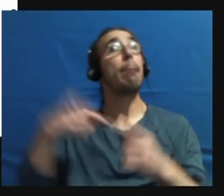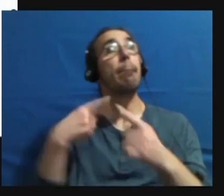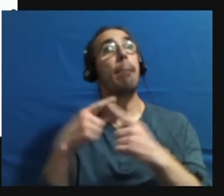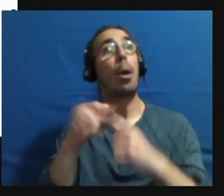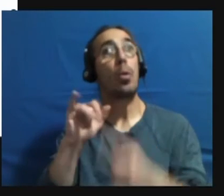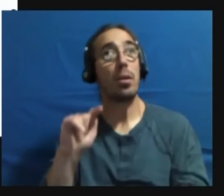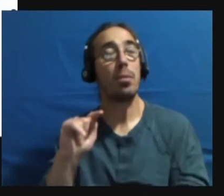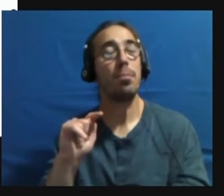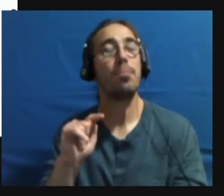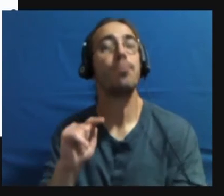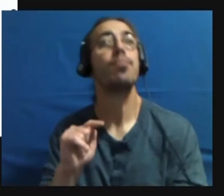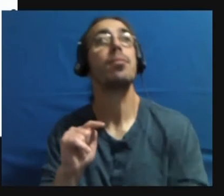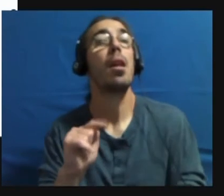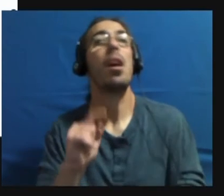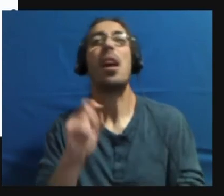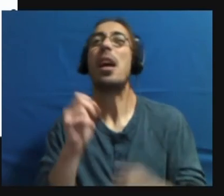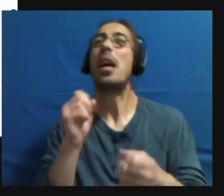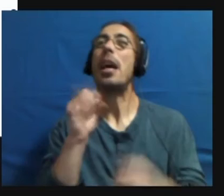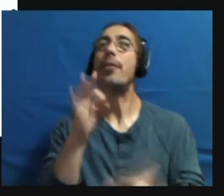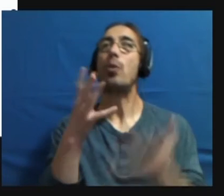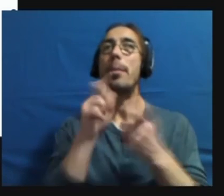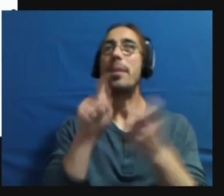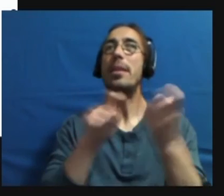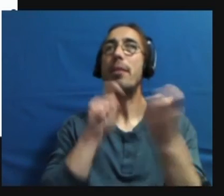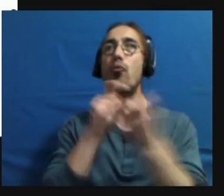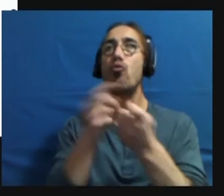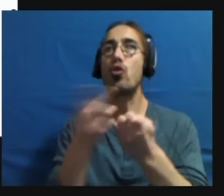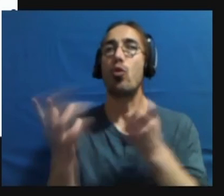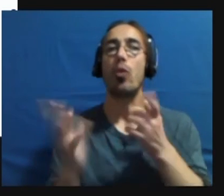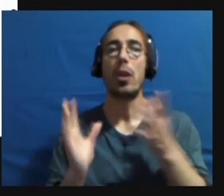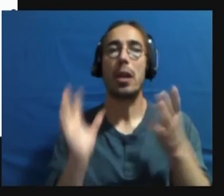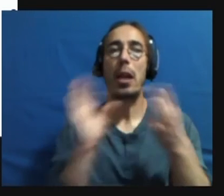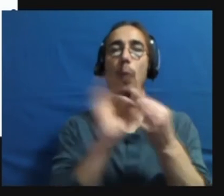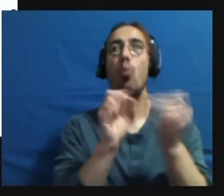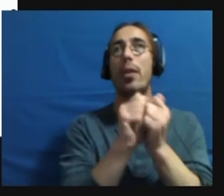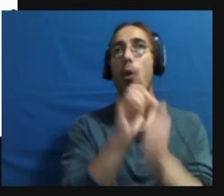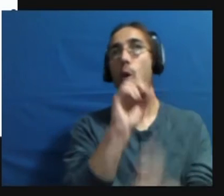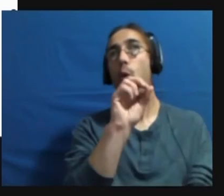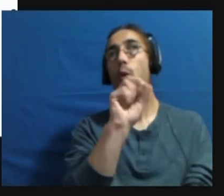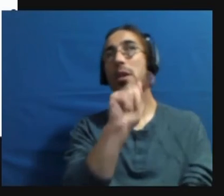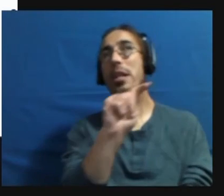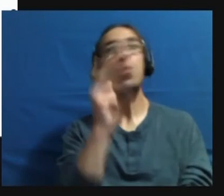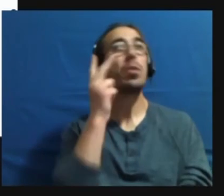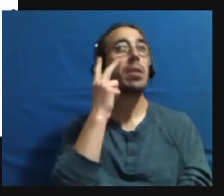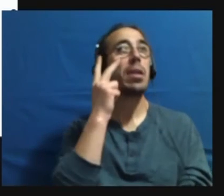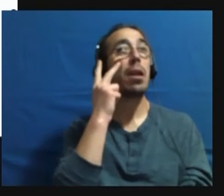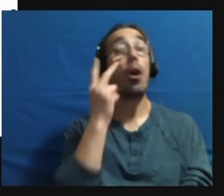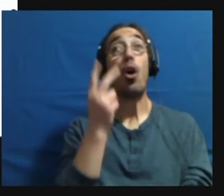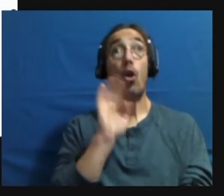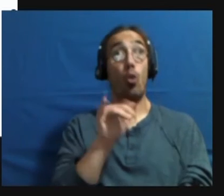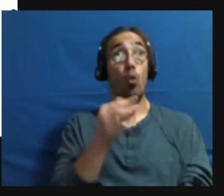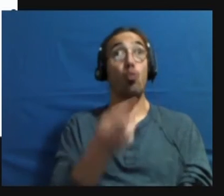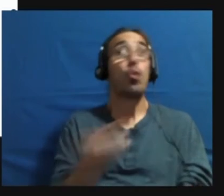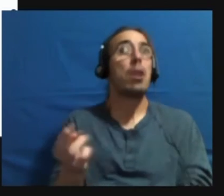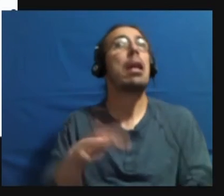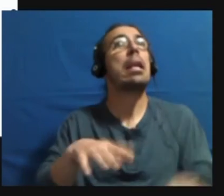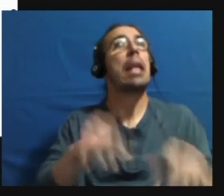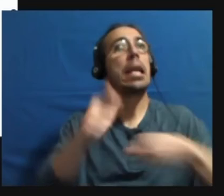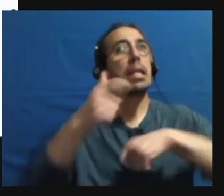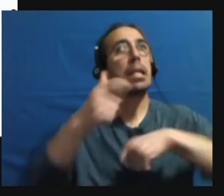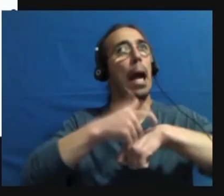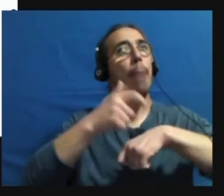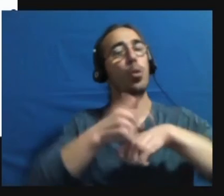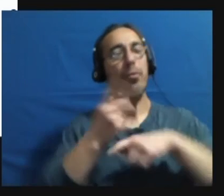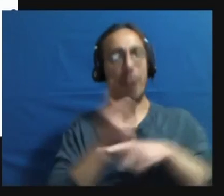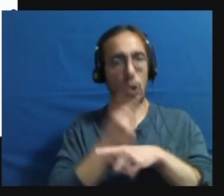And then if you want specific resources, connect to an occupational therapist. But even those resources will take time to internalize.